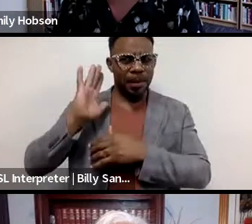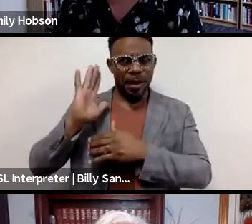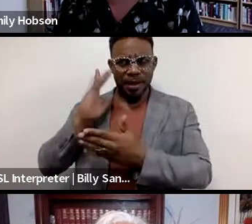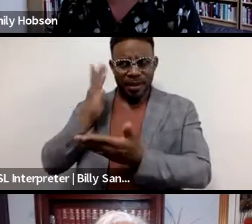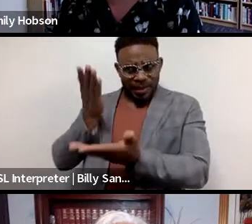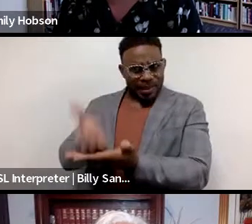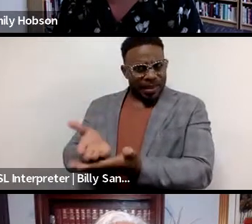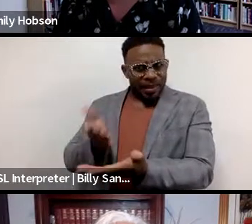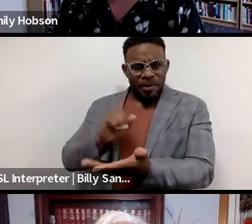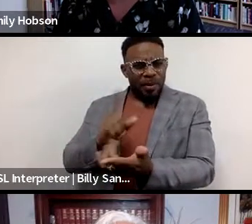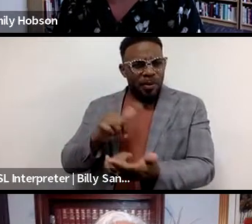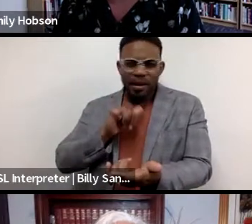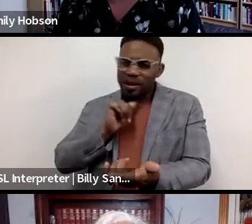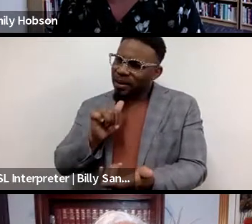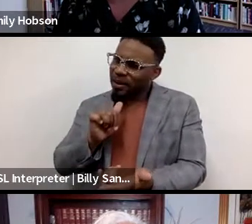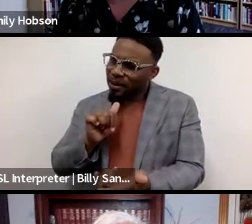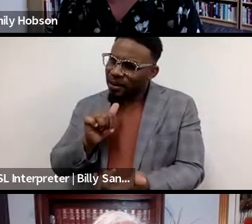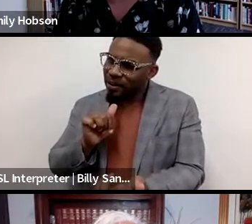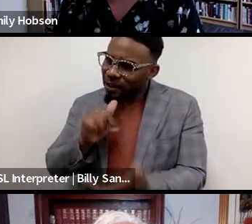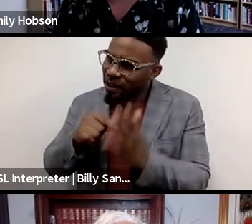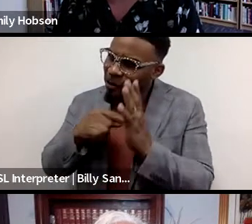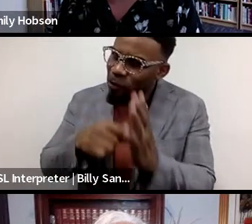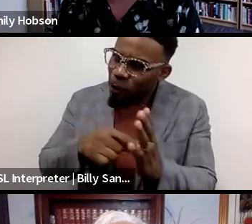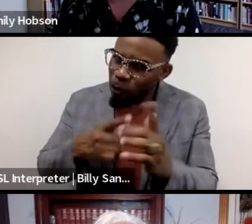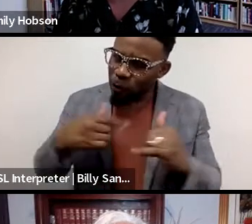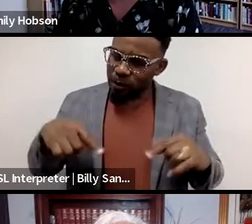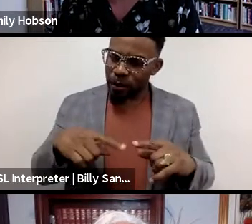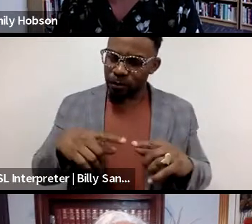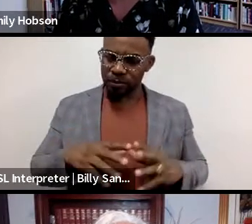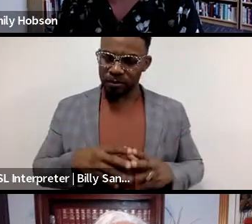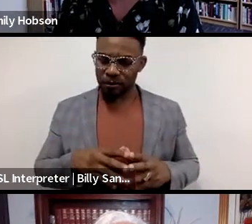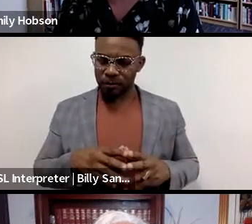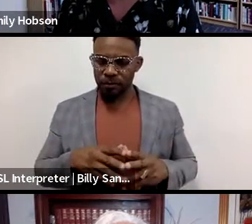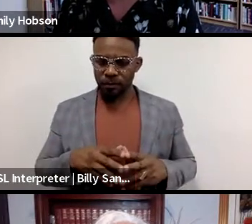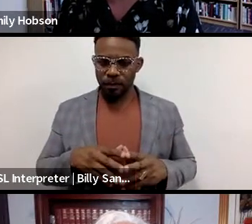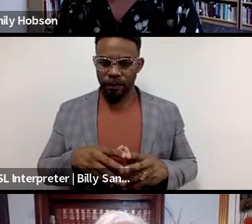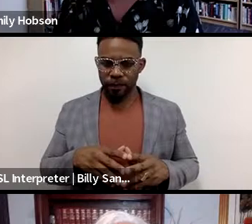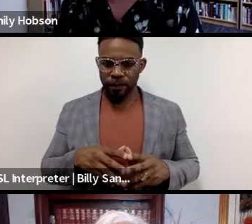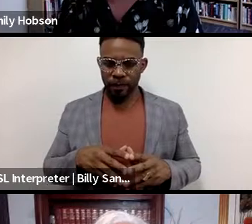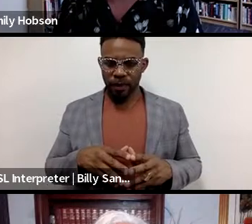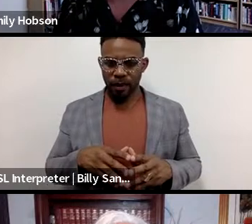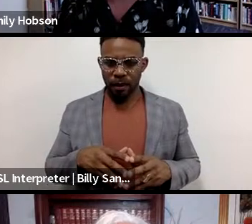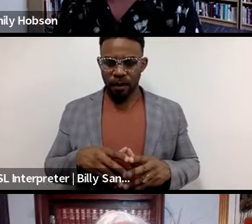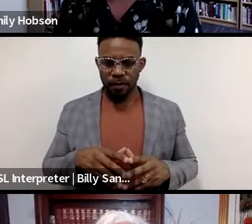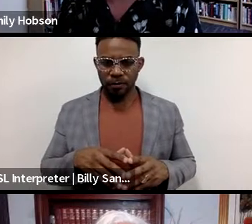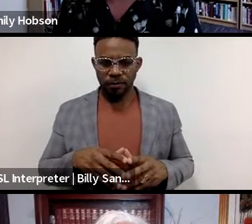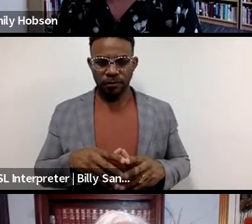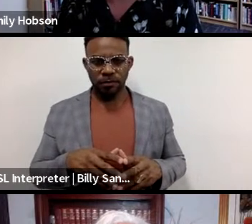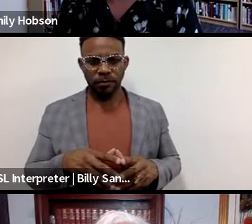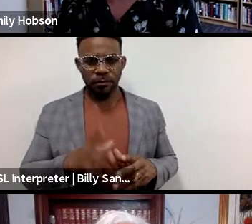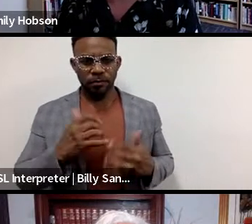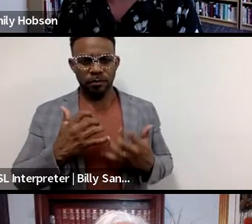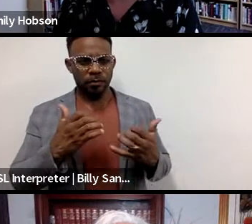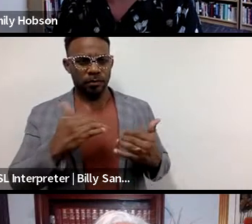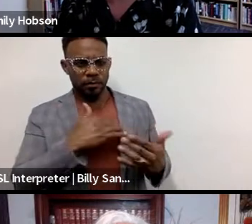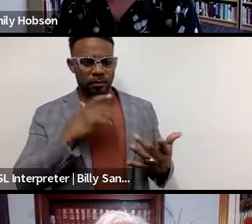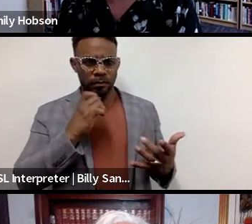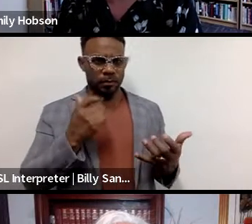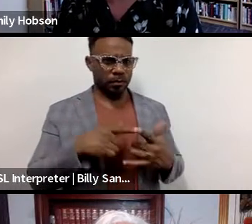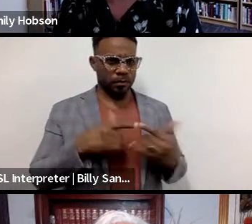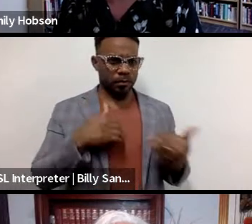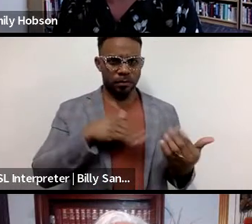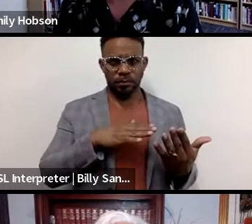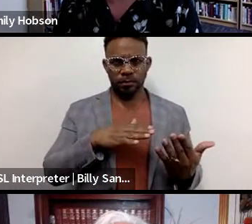there, but it's not shown to us. And that's what one of our audience members wants us to